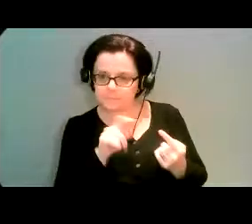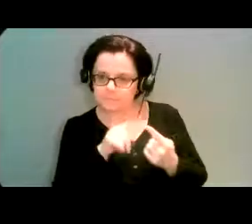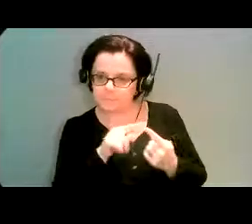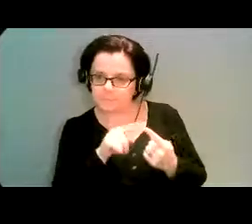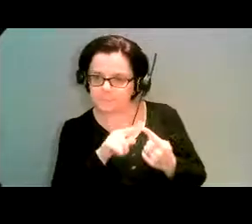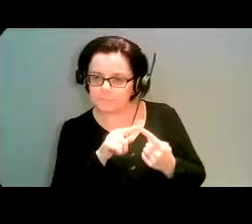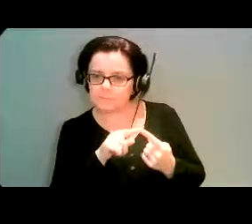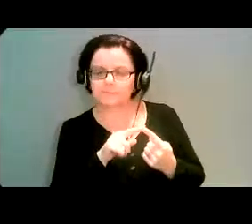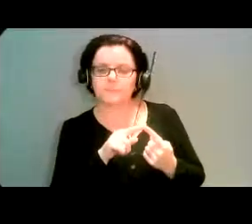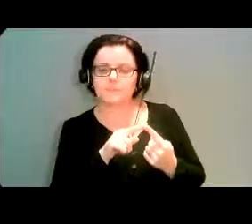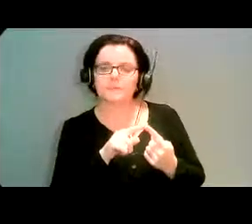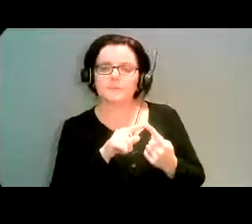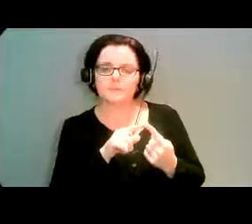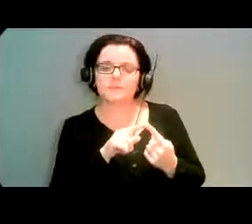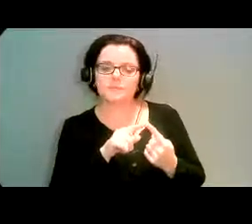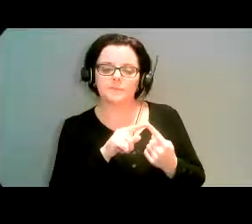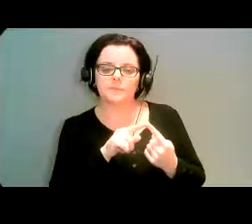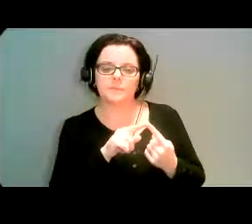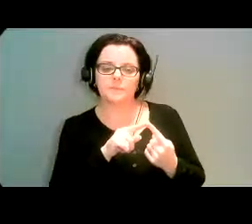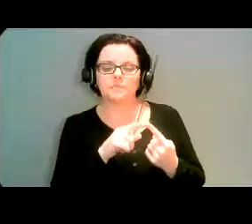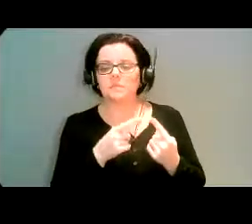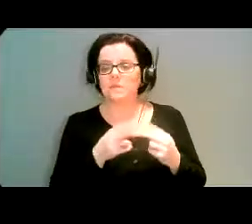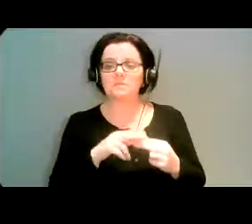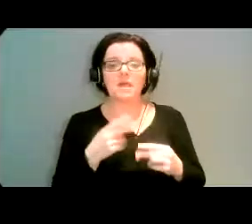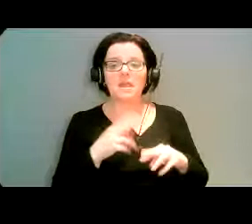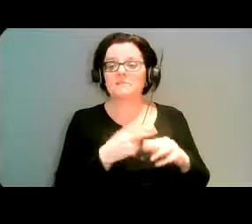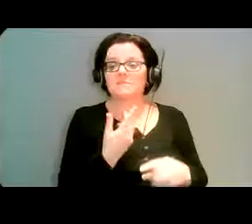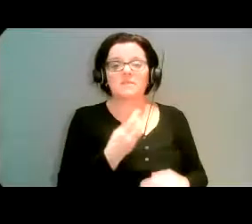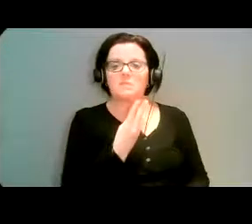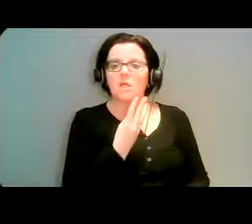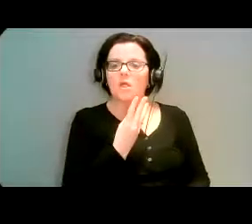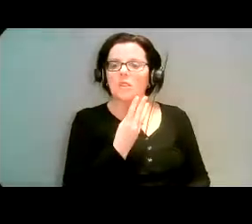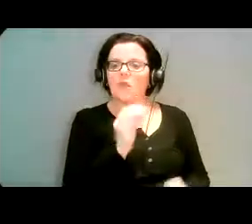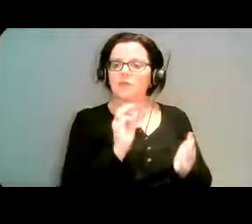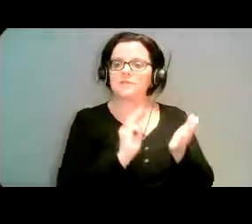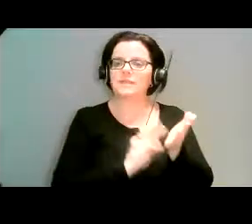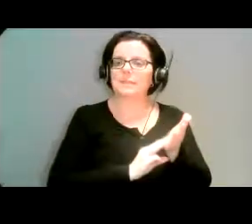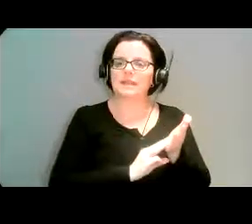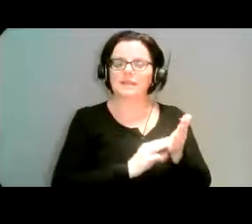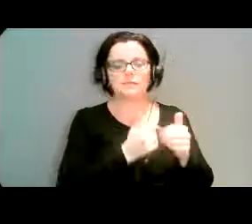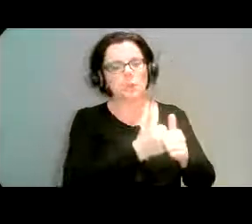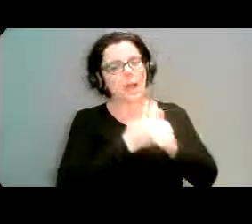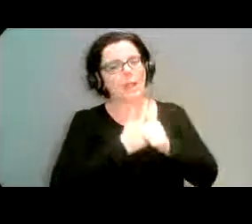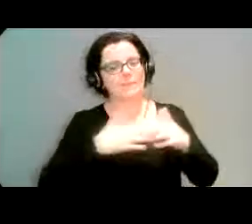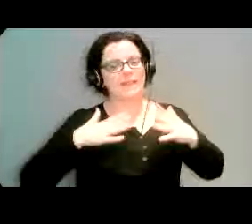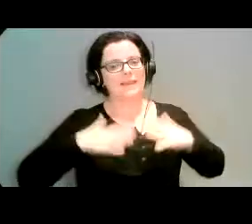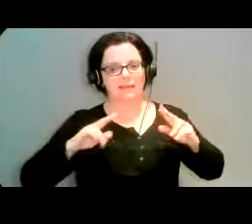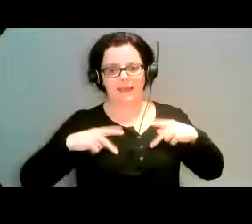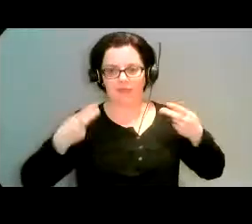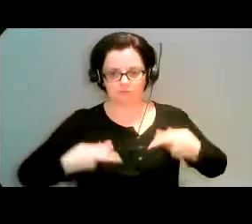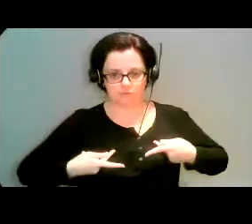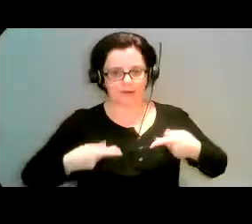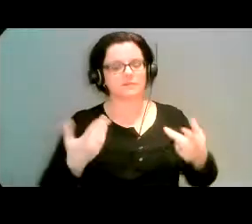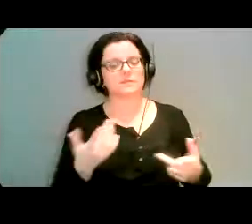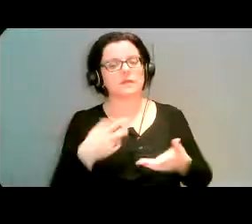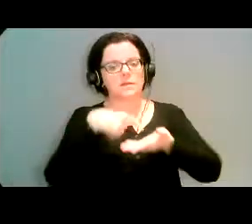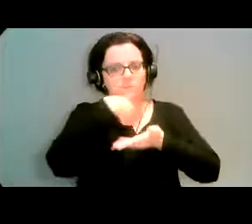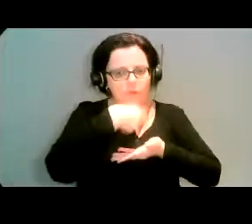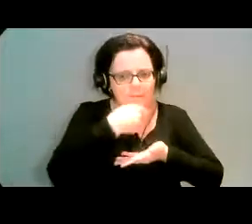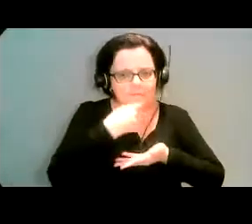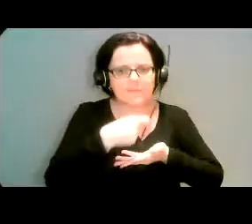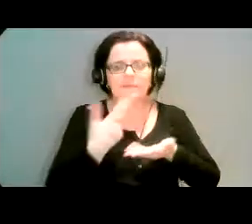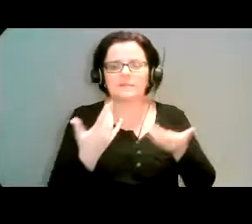need 30 minutes only to, I don't know, get dressed, and I still need to eat my breakfast and still need help